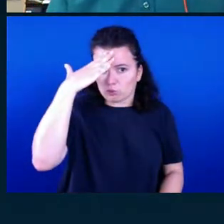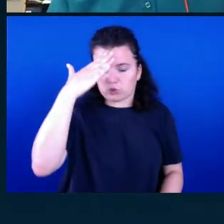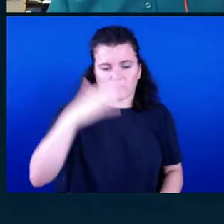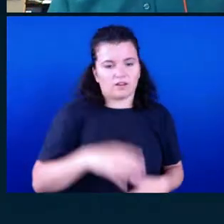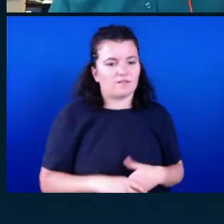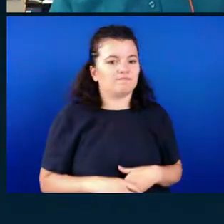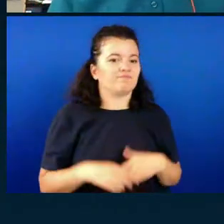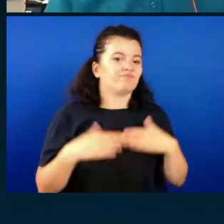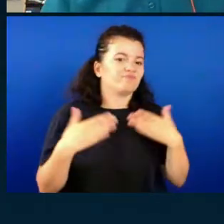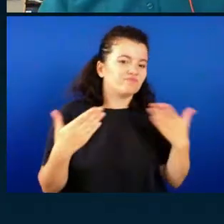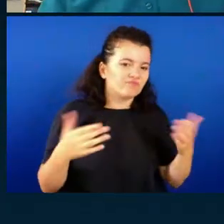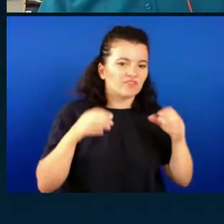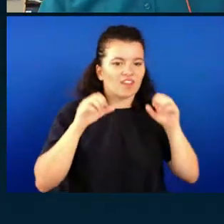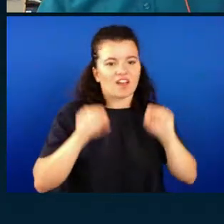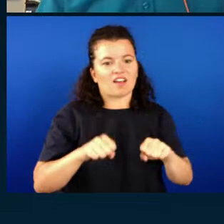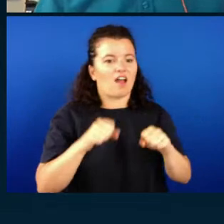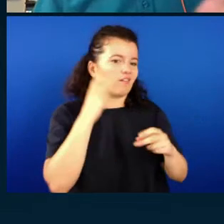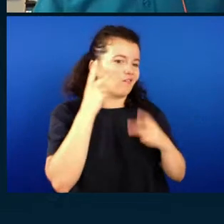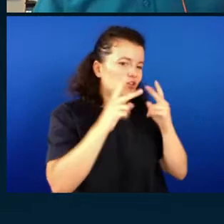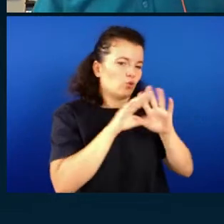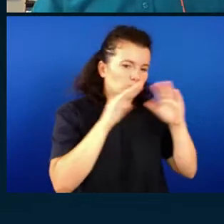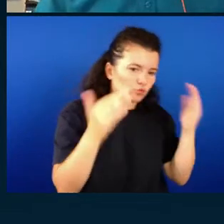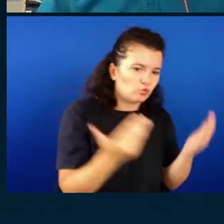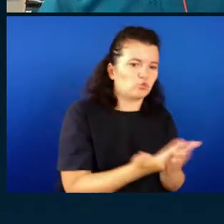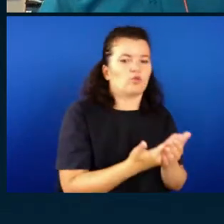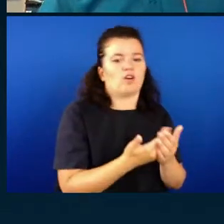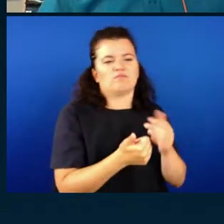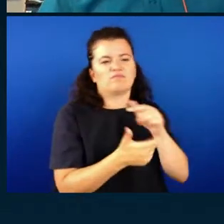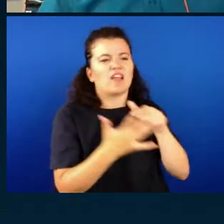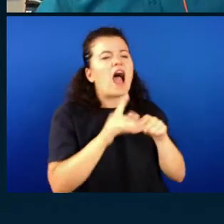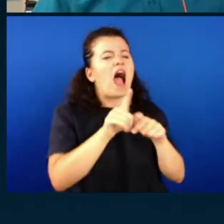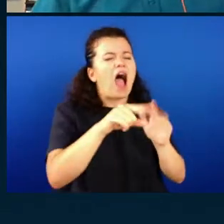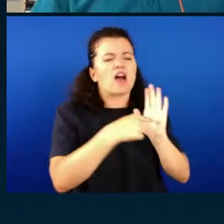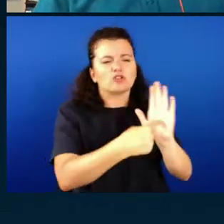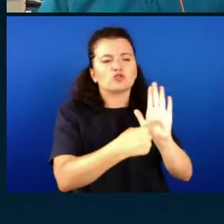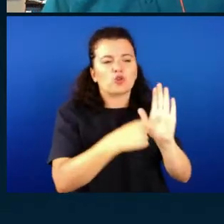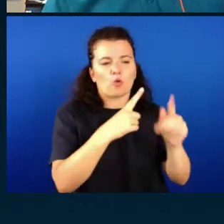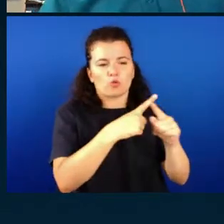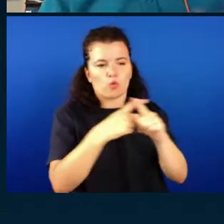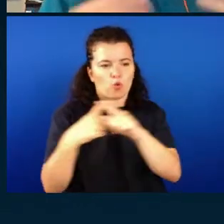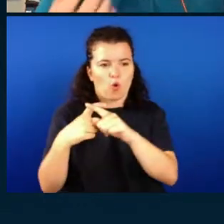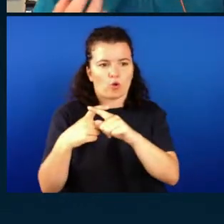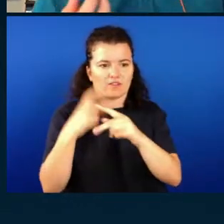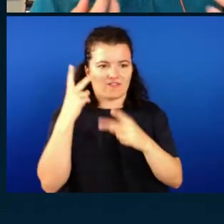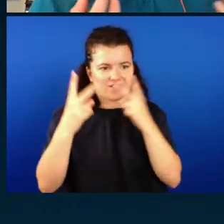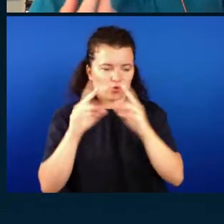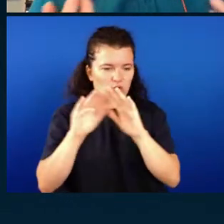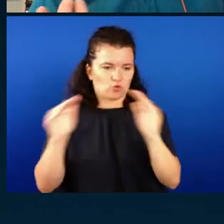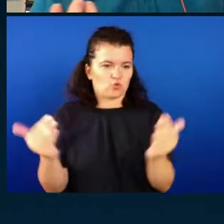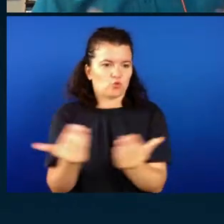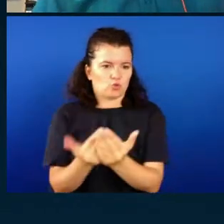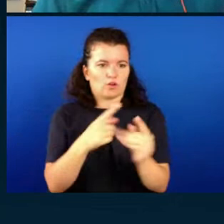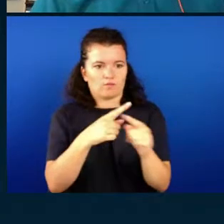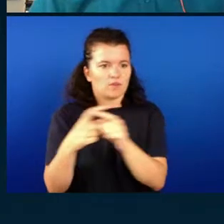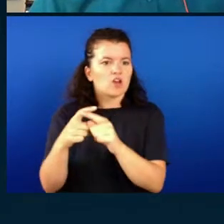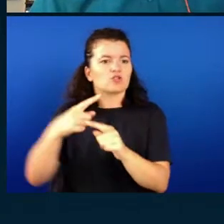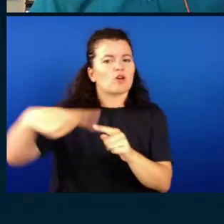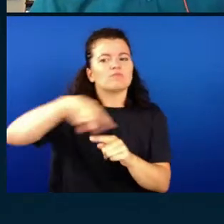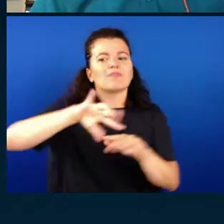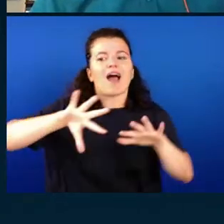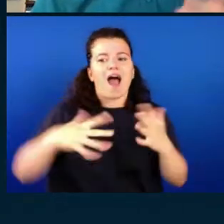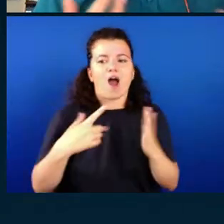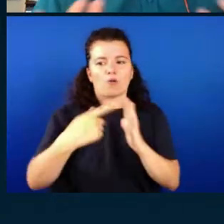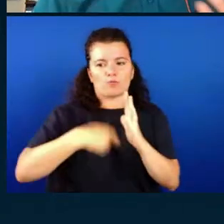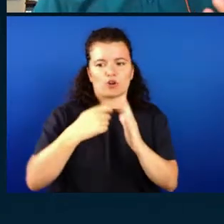set it up in Visual Studio. I'll show in Visual Studio Code where you can set up, your project's start, but